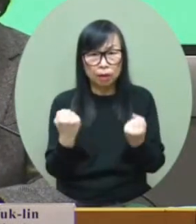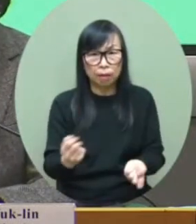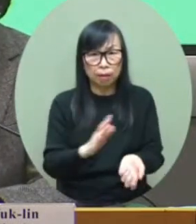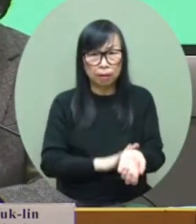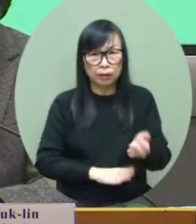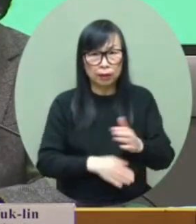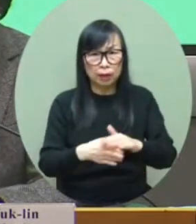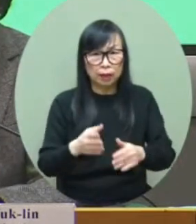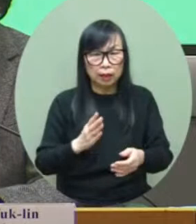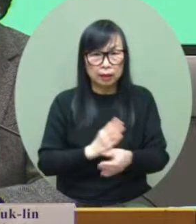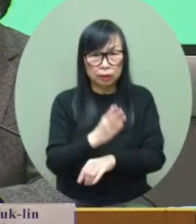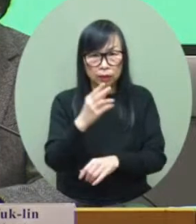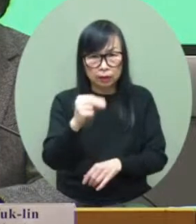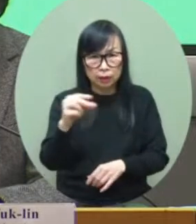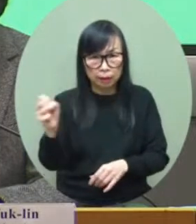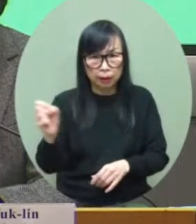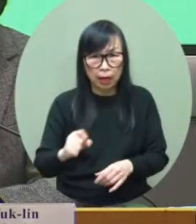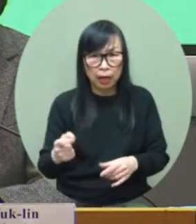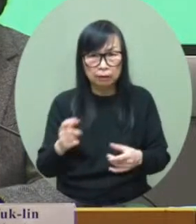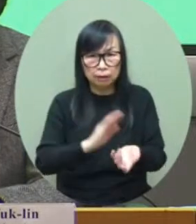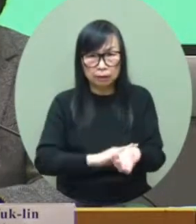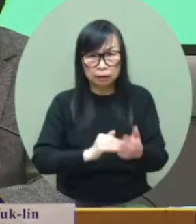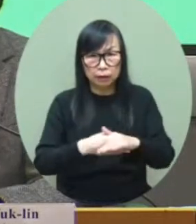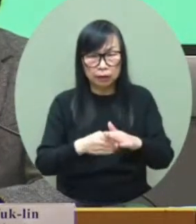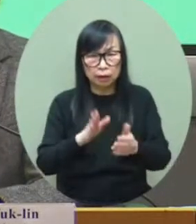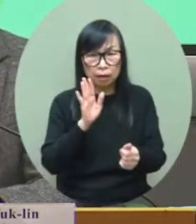community. More than 70